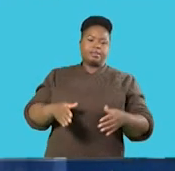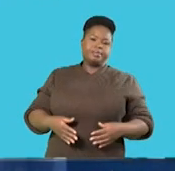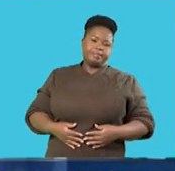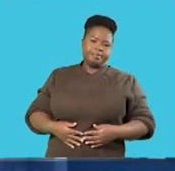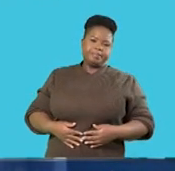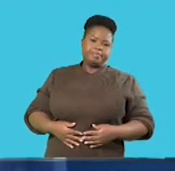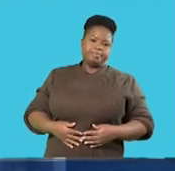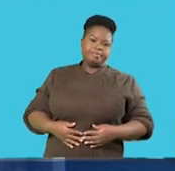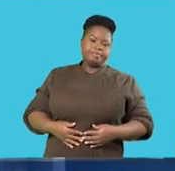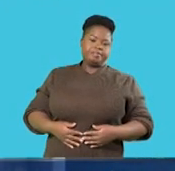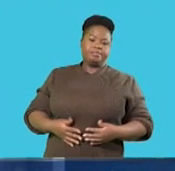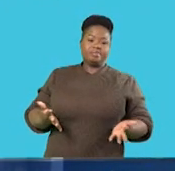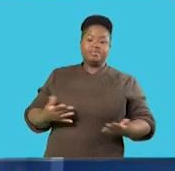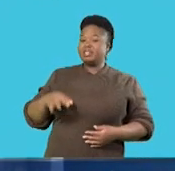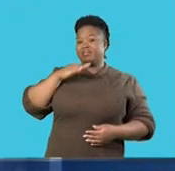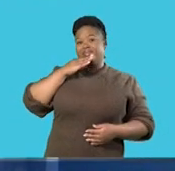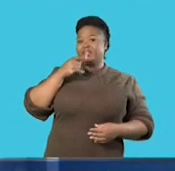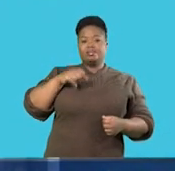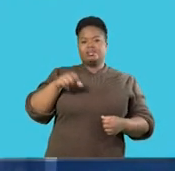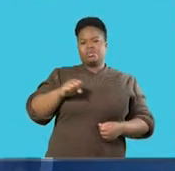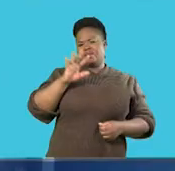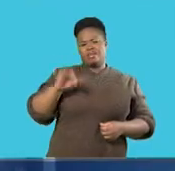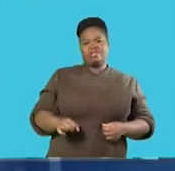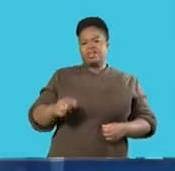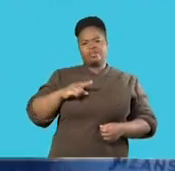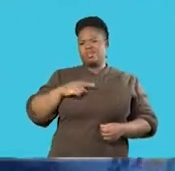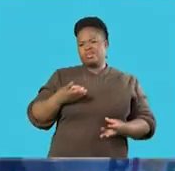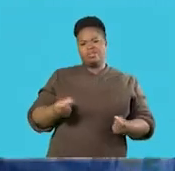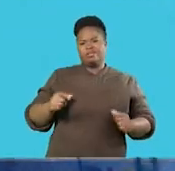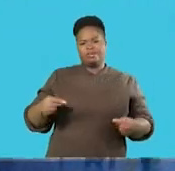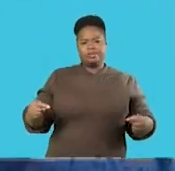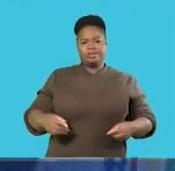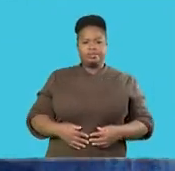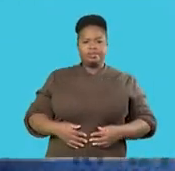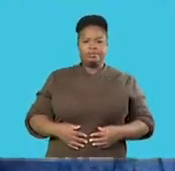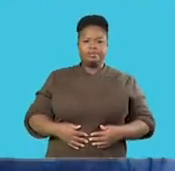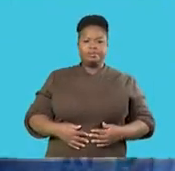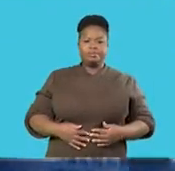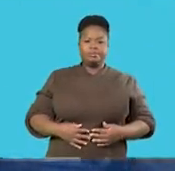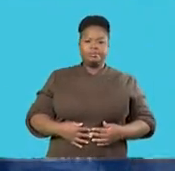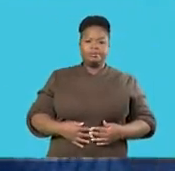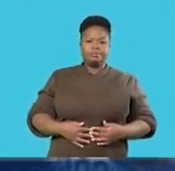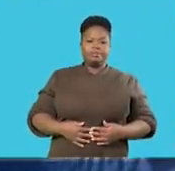Yes. Yes. It is not because South Africans do not have the solution.